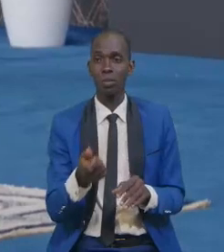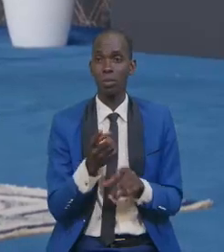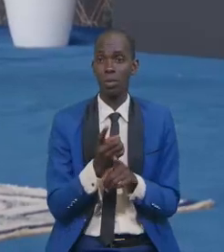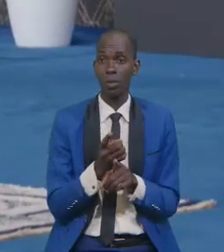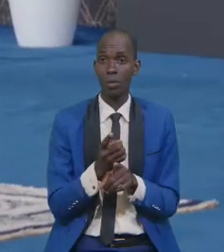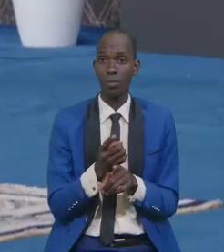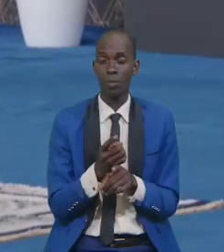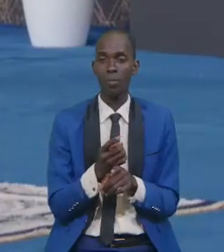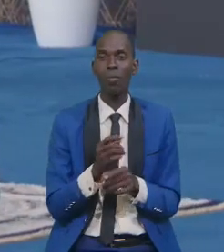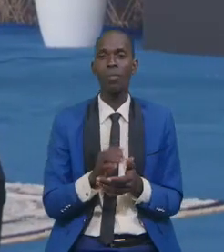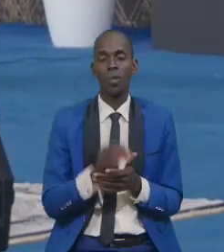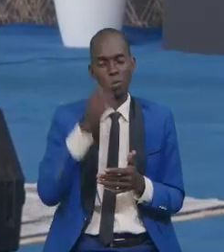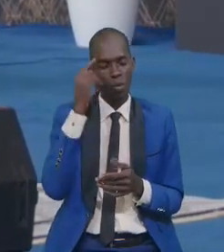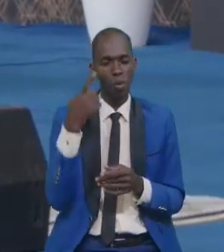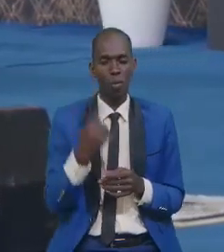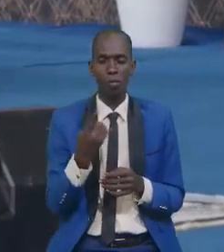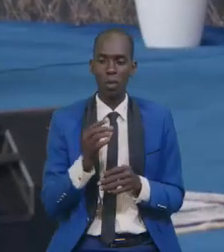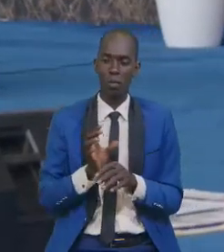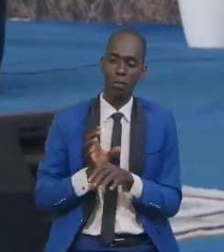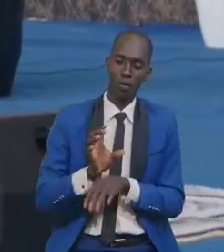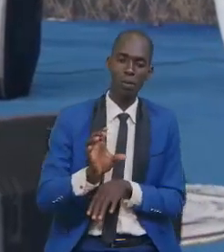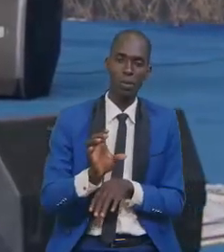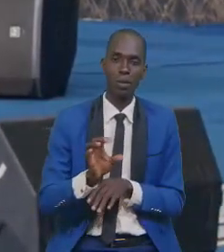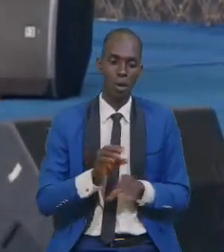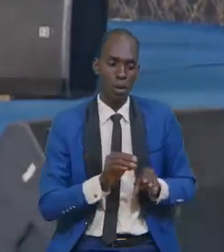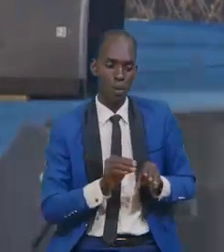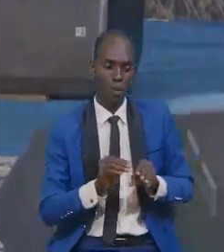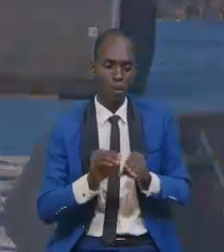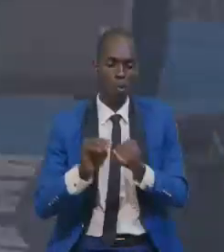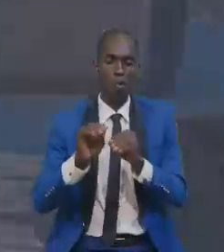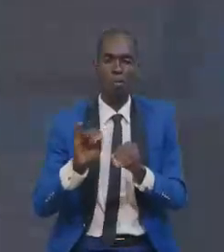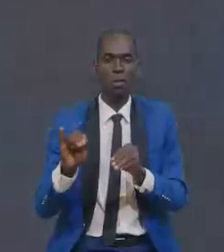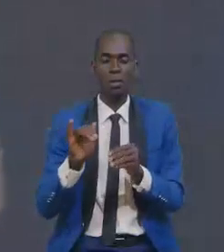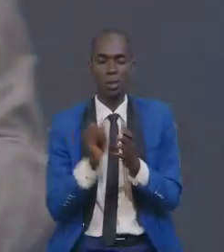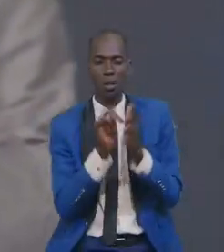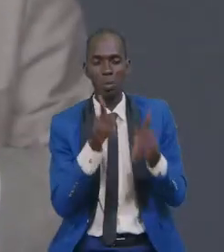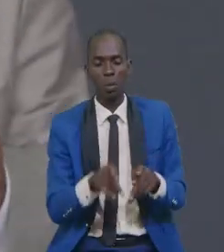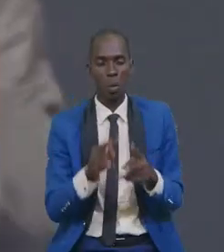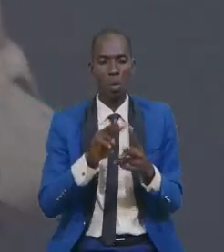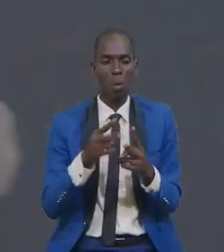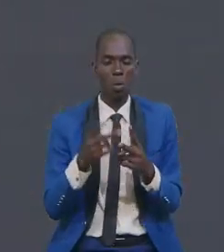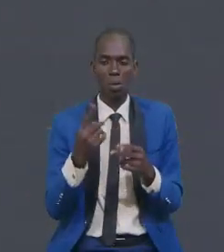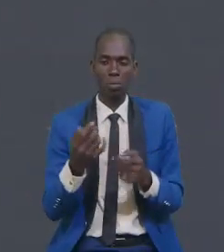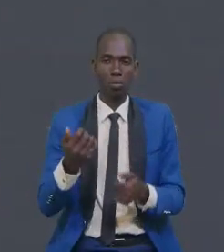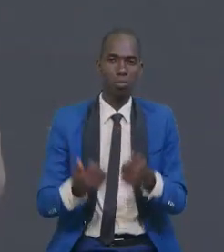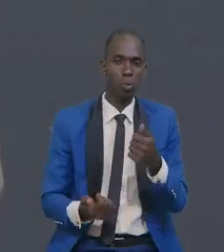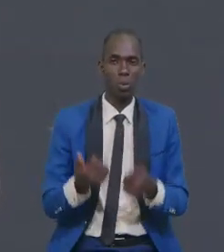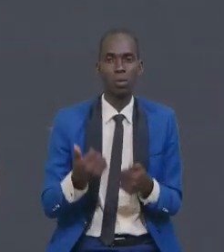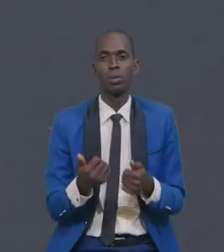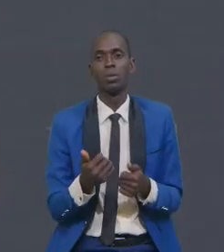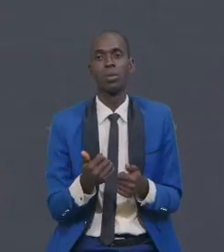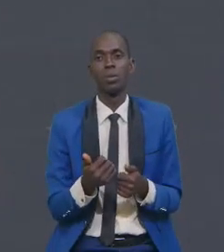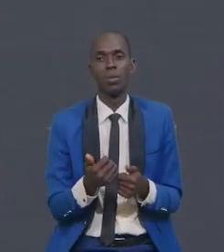the force driving him, of the car is driving. Even when you step